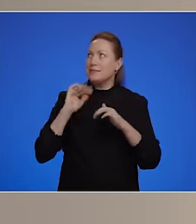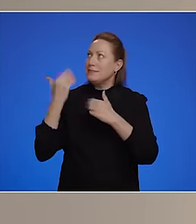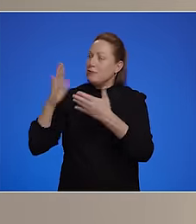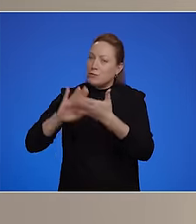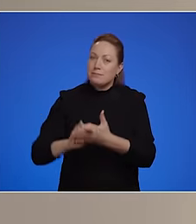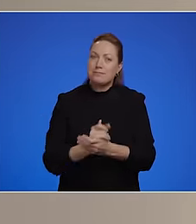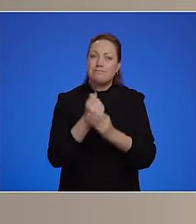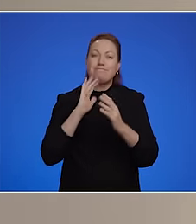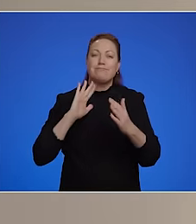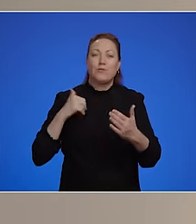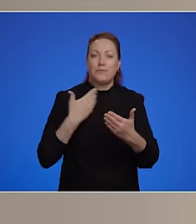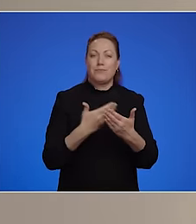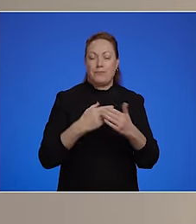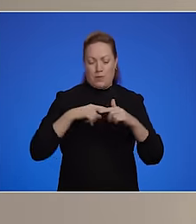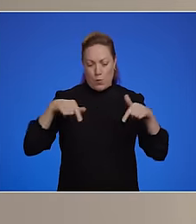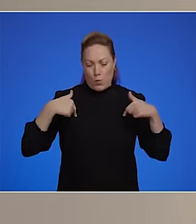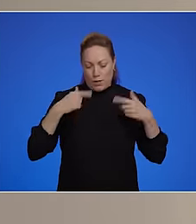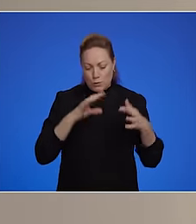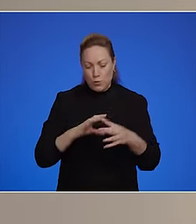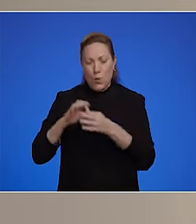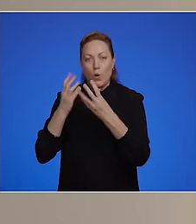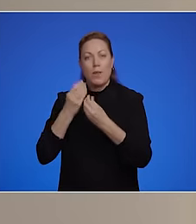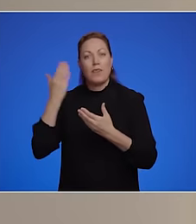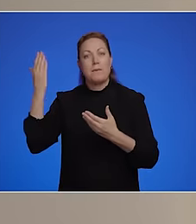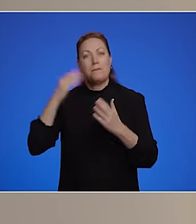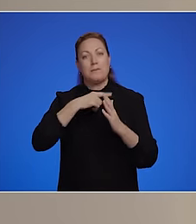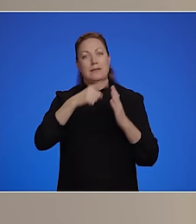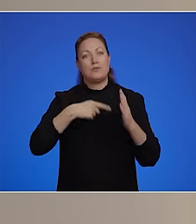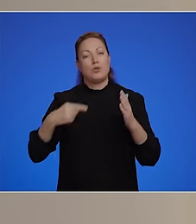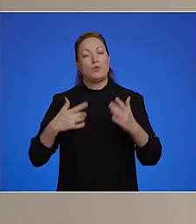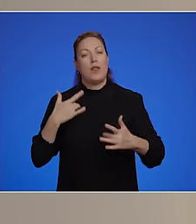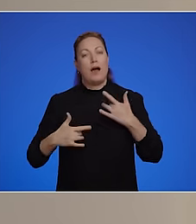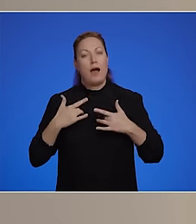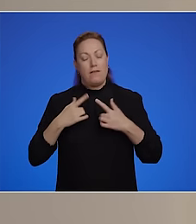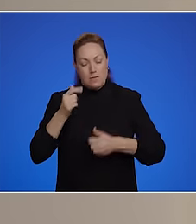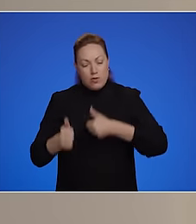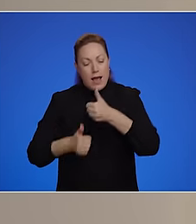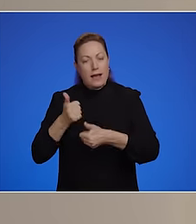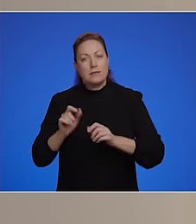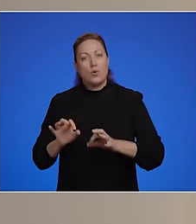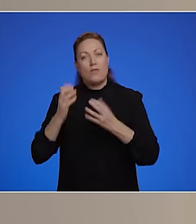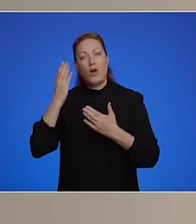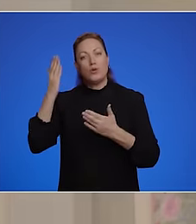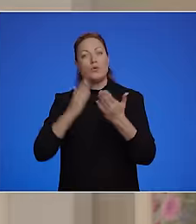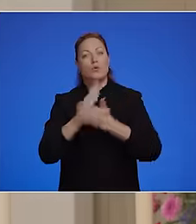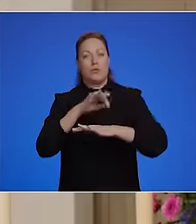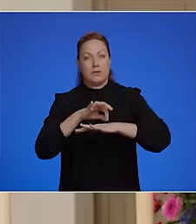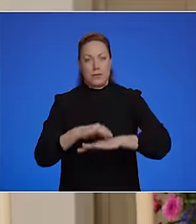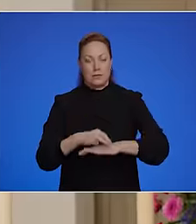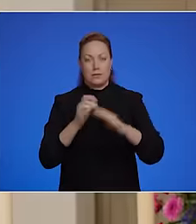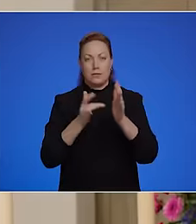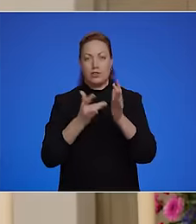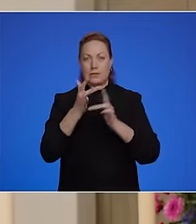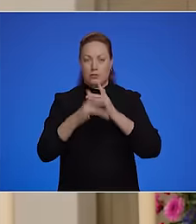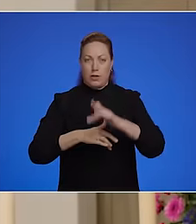you throughout the ages, we may merit to be co-heirs to eternal life, and may praise and glorify you through your